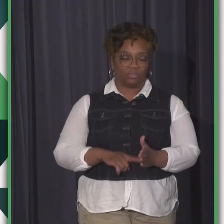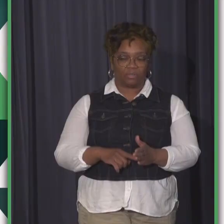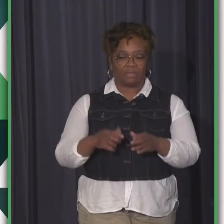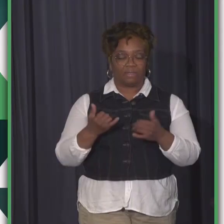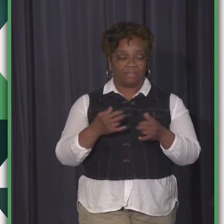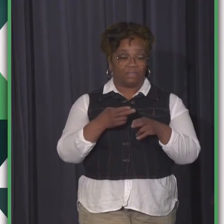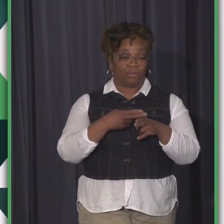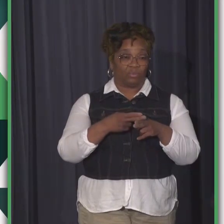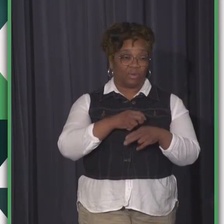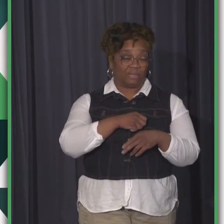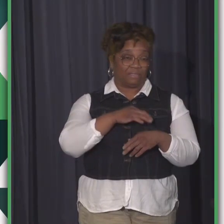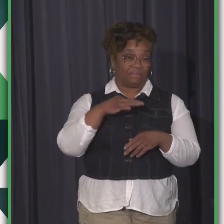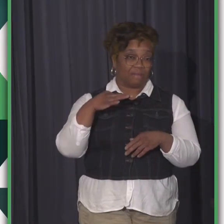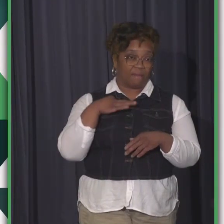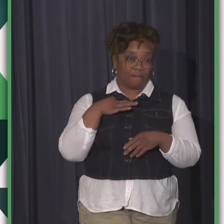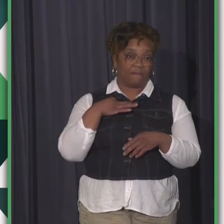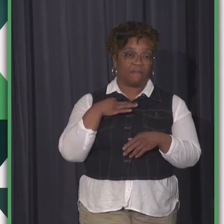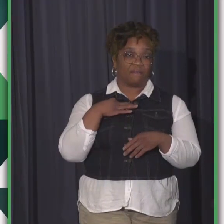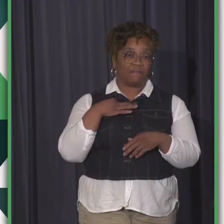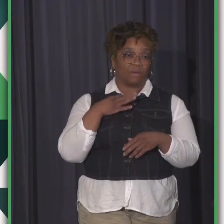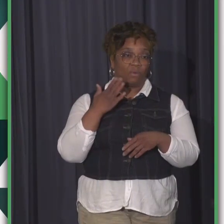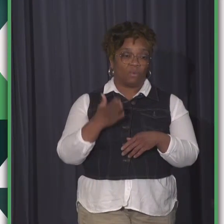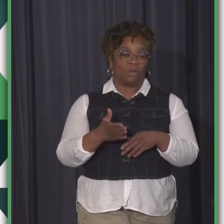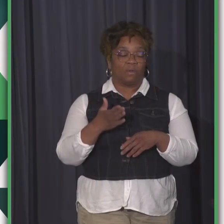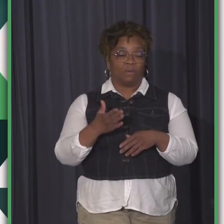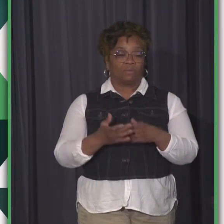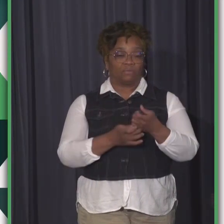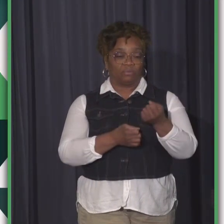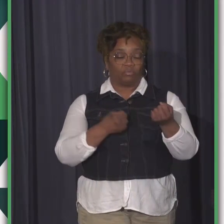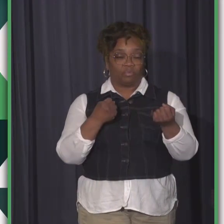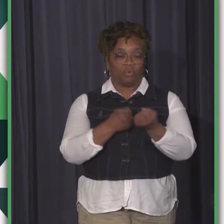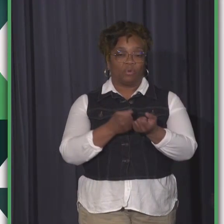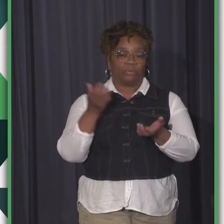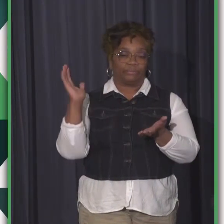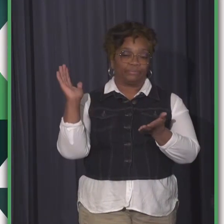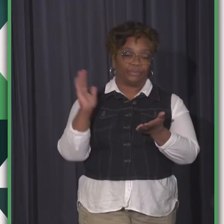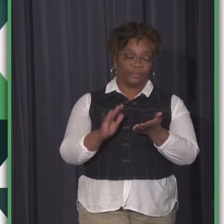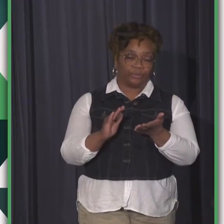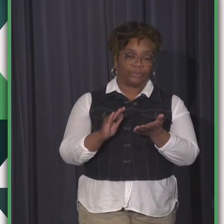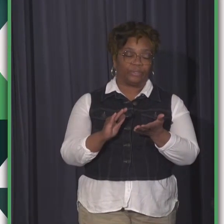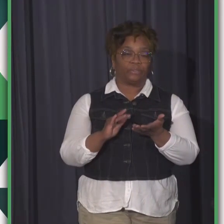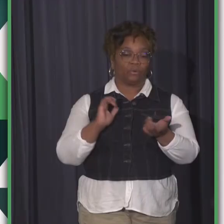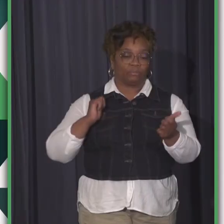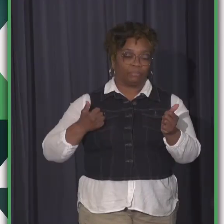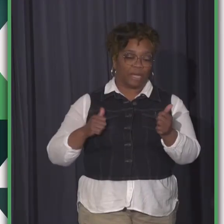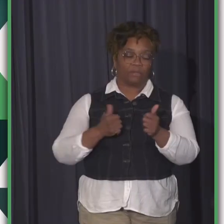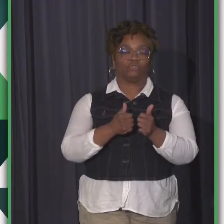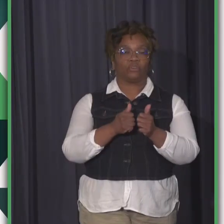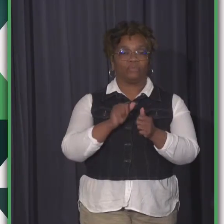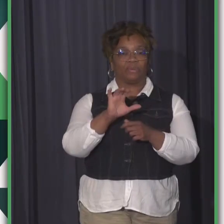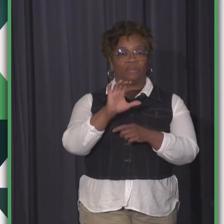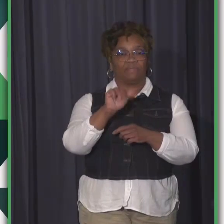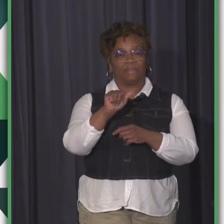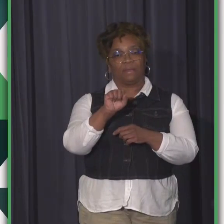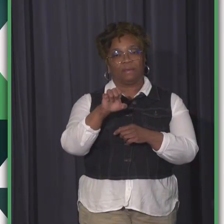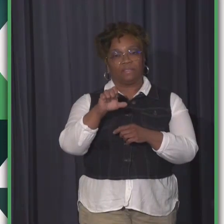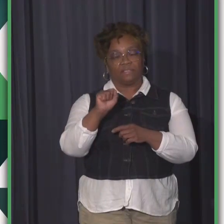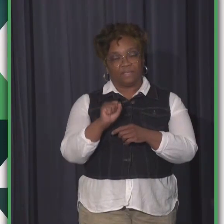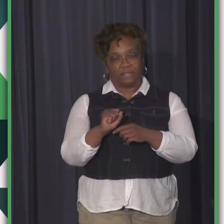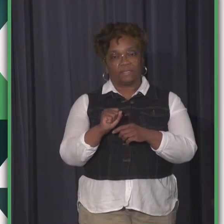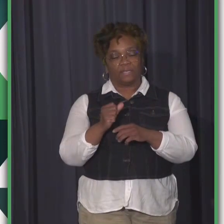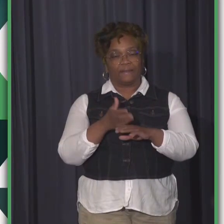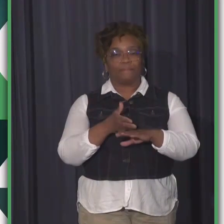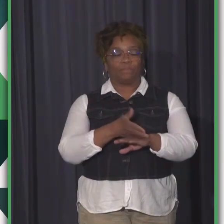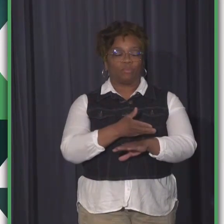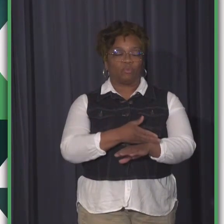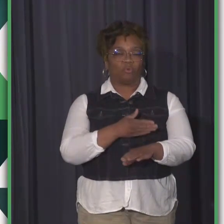temporary staffing solution will directly contribute to the significant reduction in the backlog, ultimately improving the efficiency